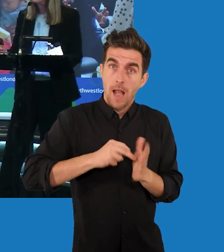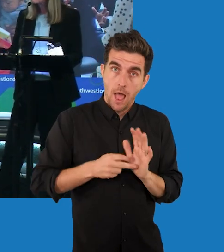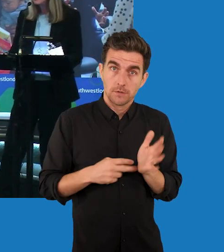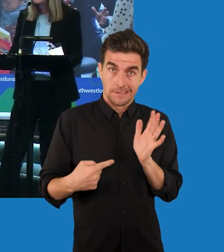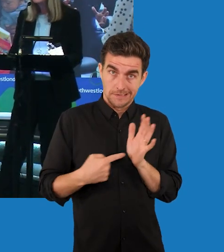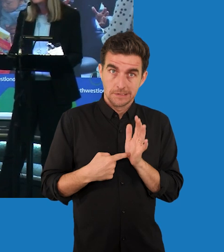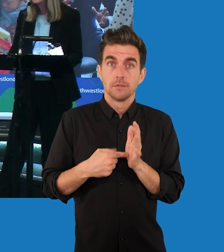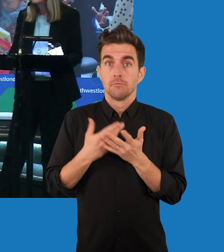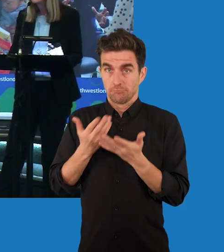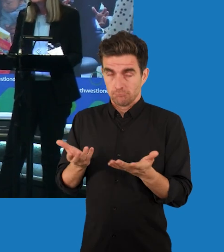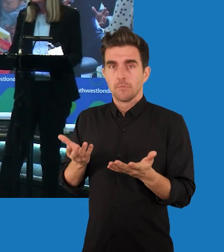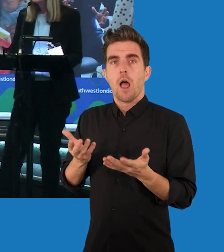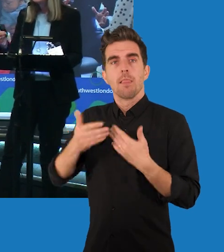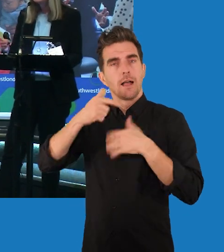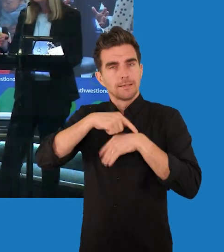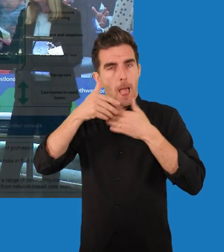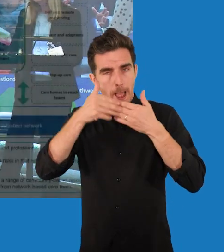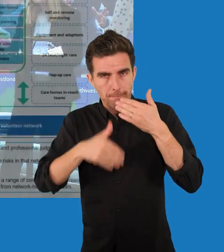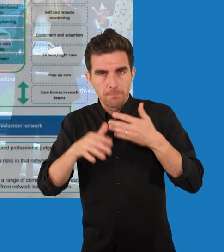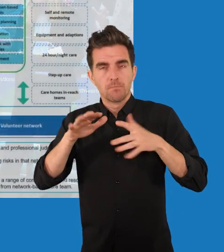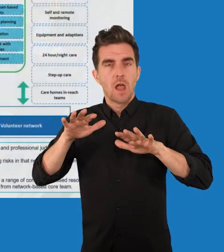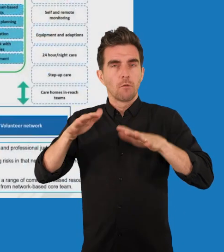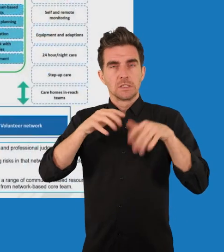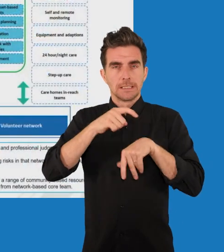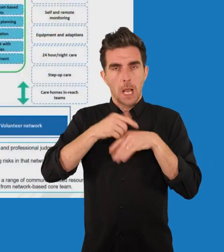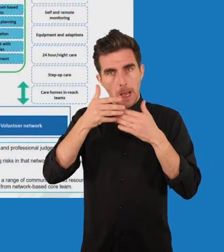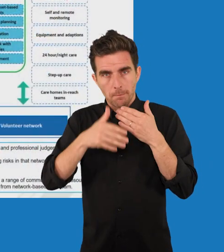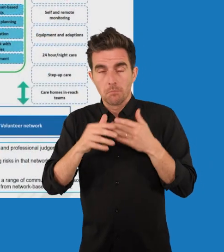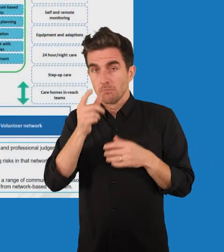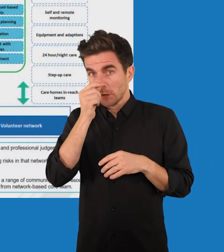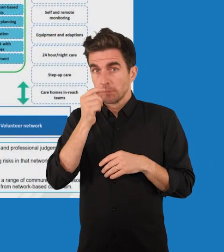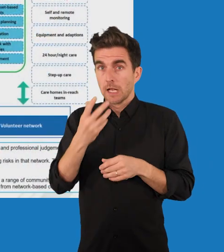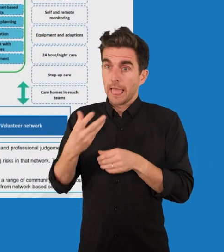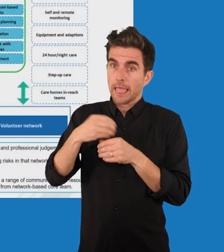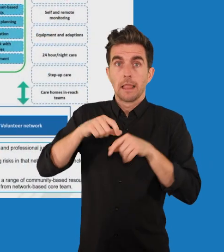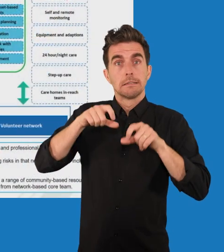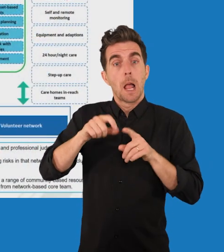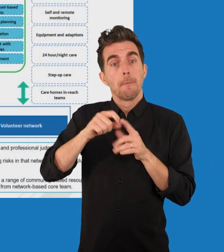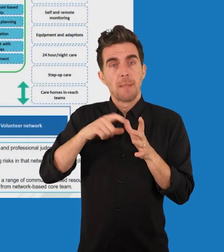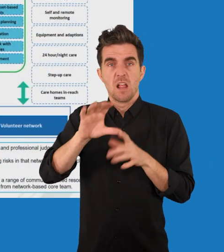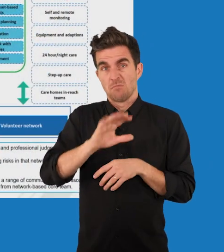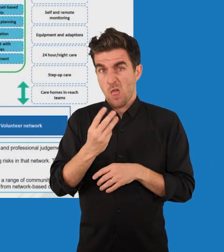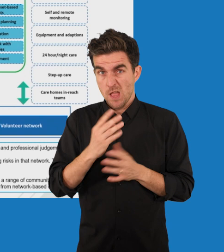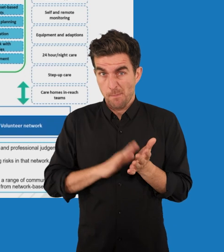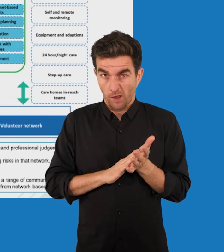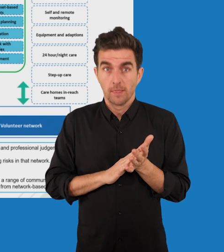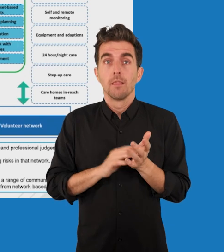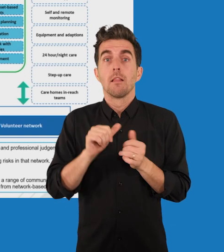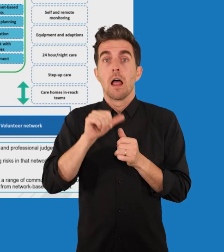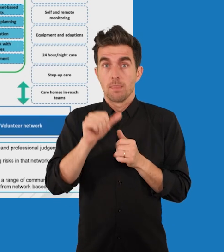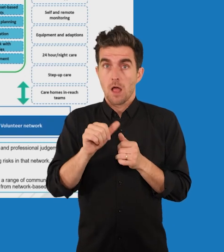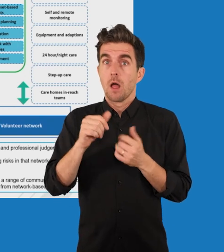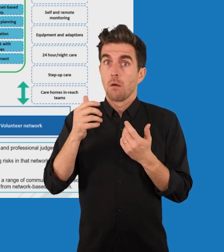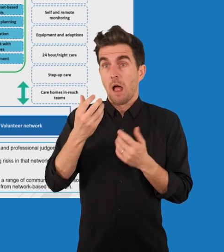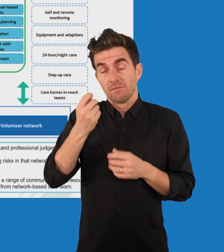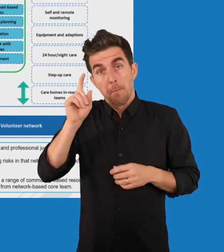that the person has input into. And then throughout a period of time, the average amount of time that someone stays on PAC is 3 months, but we have